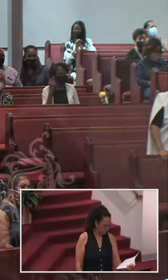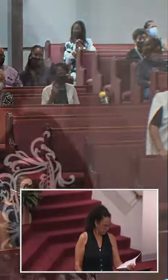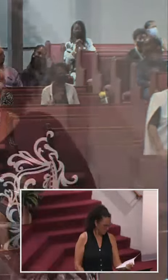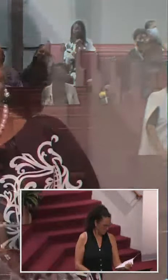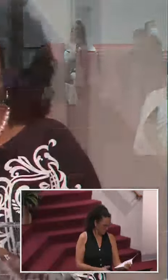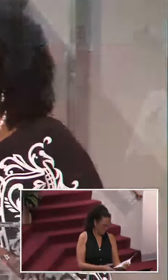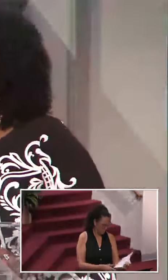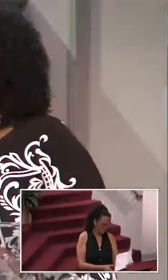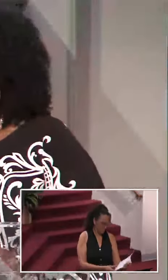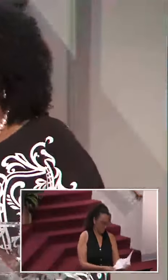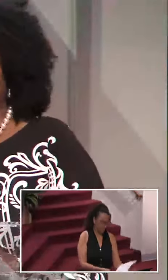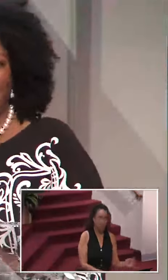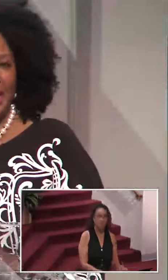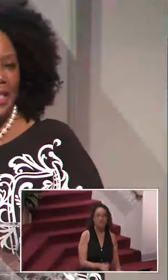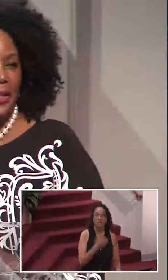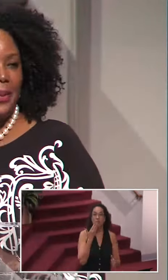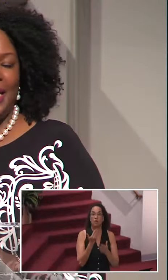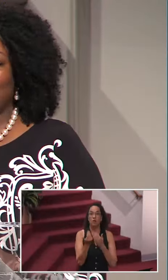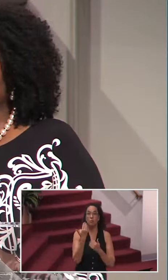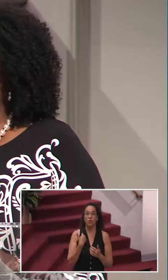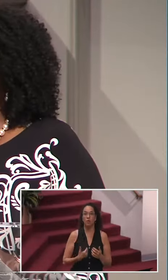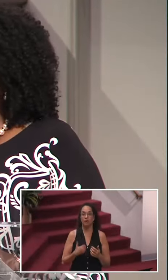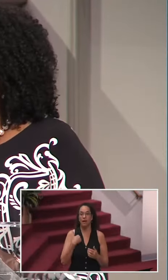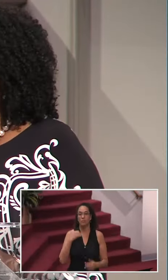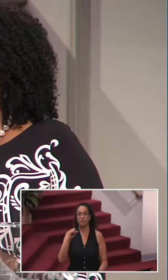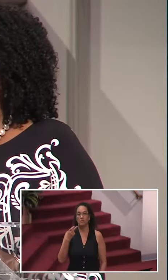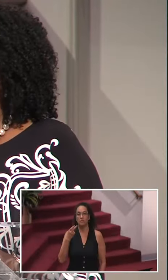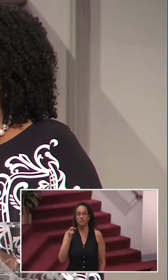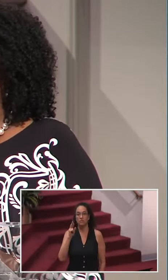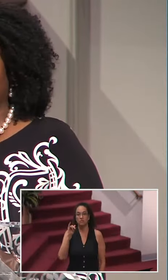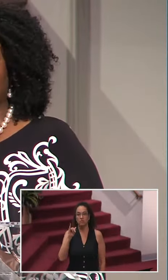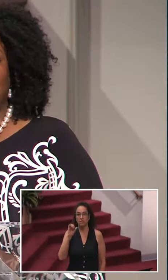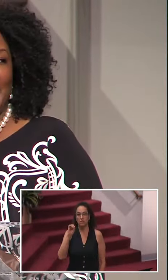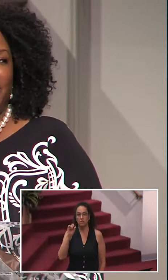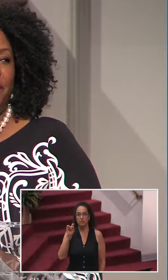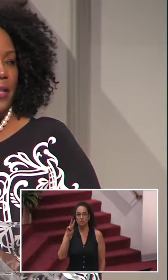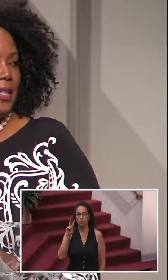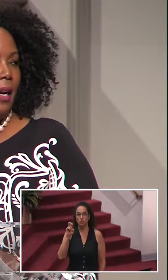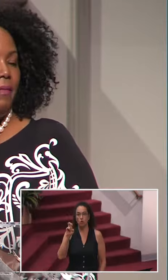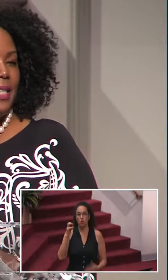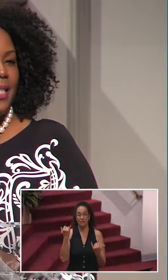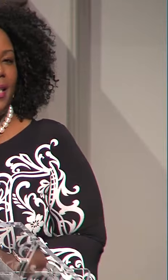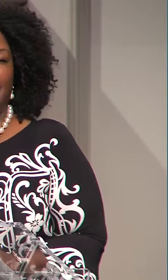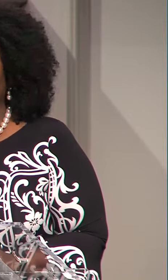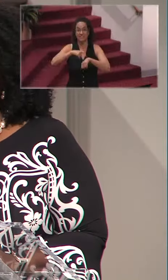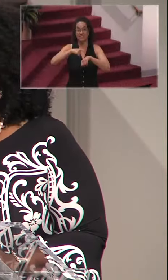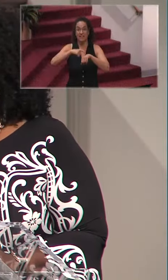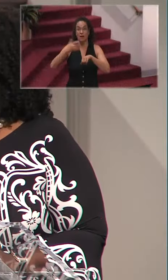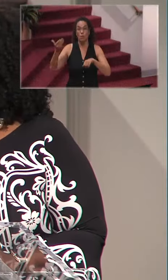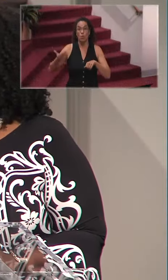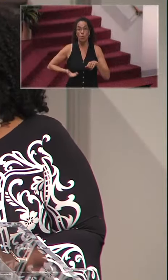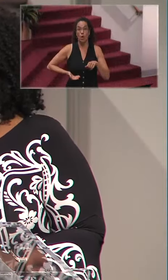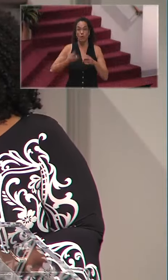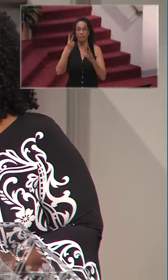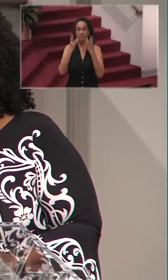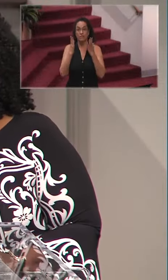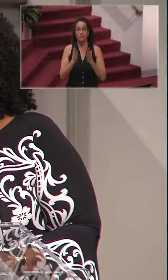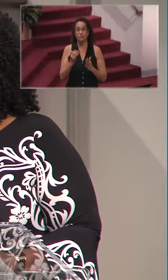morning. I am Sherry Stone, and it's time to welcome our guests. If today is your first time visiting, please stand.